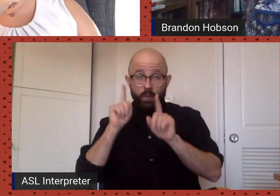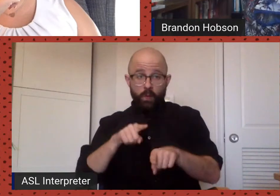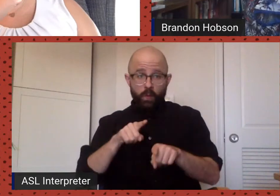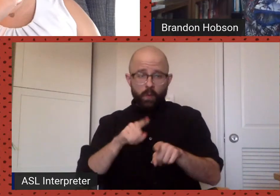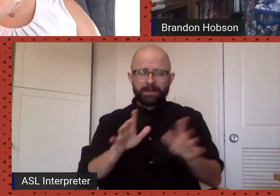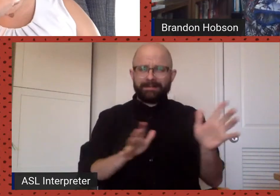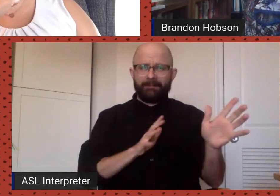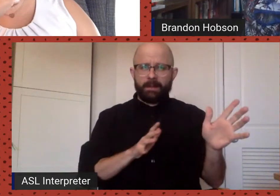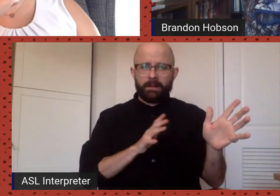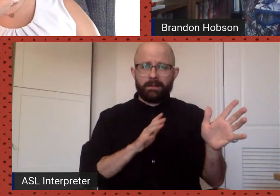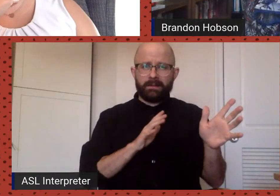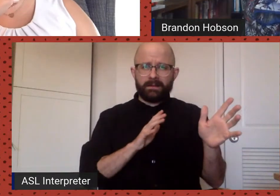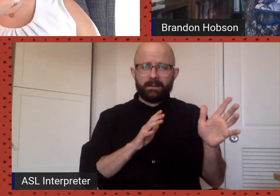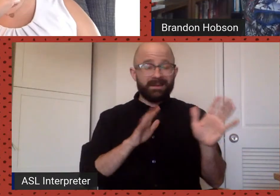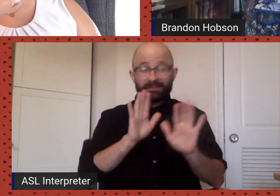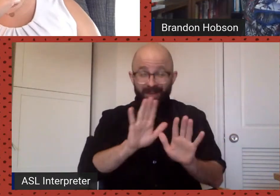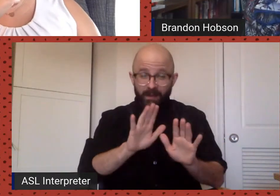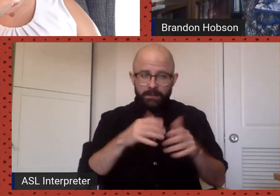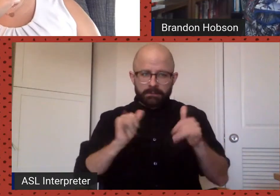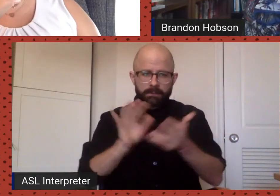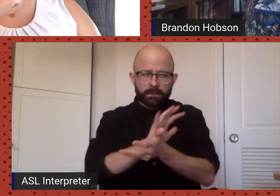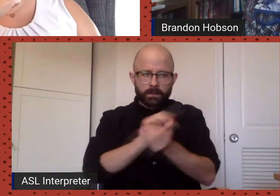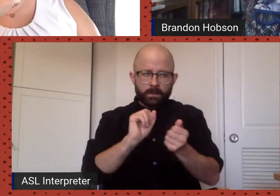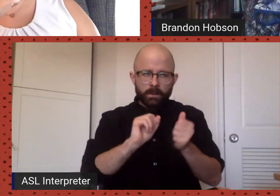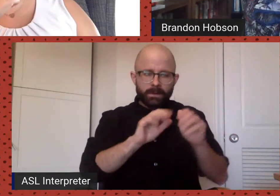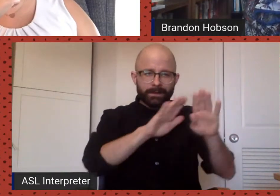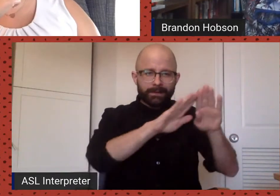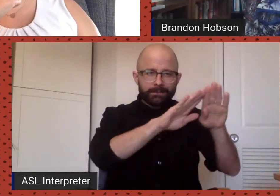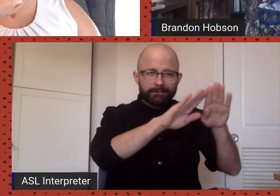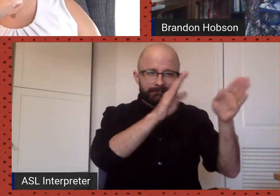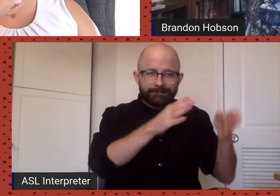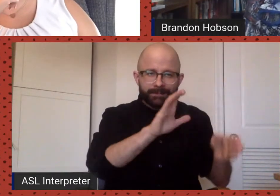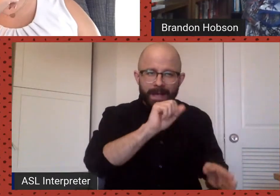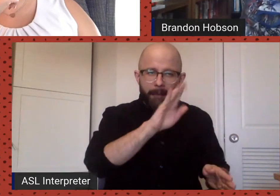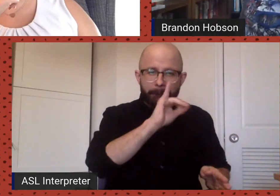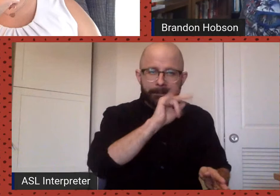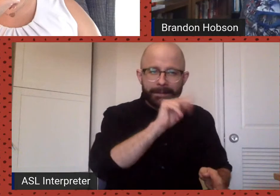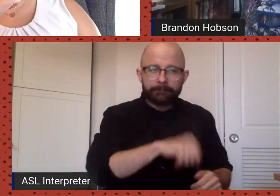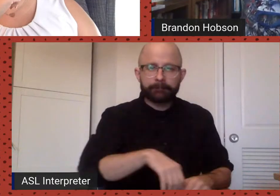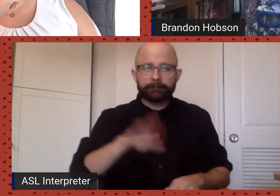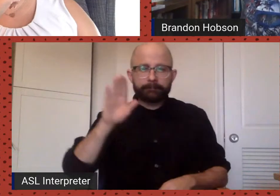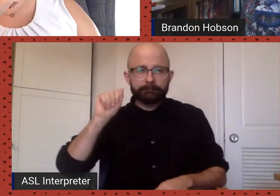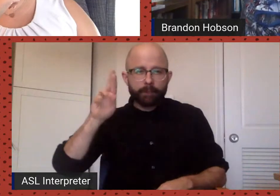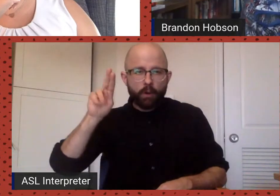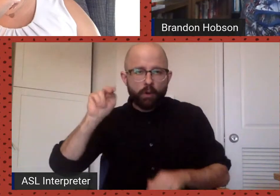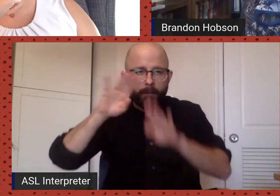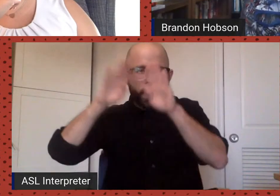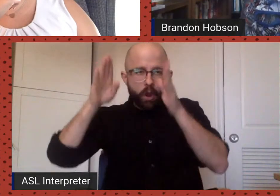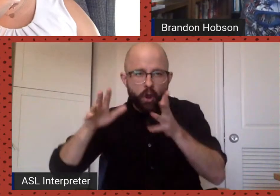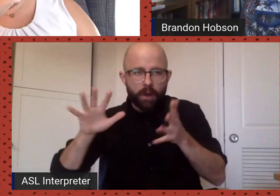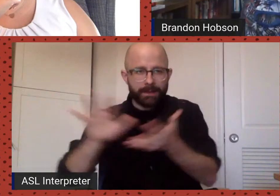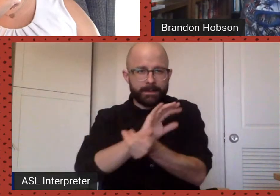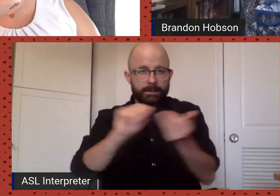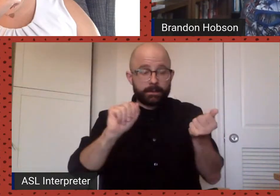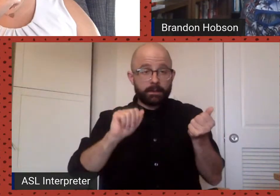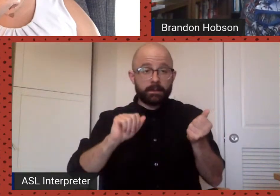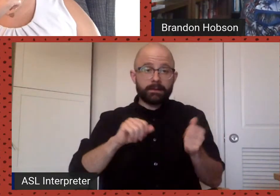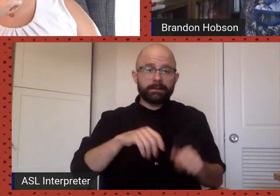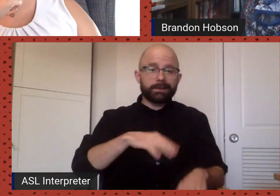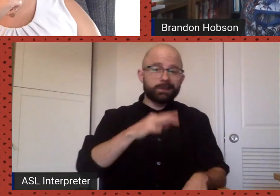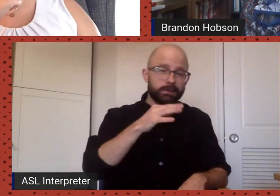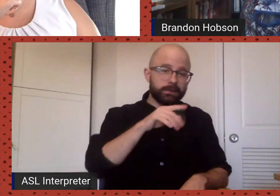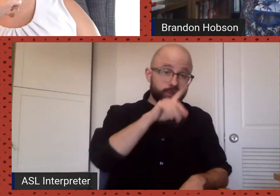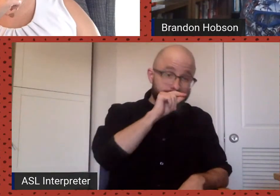they destroyed our cabins and barns. They slaughtered our chickens and hogs and